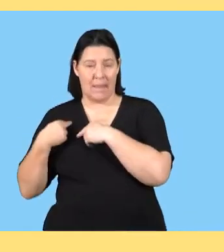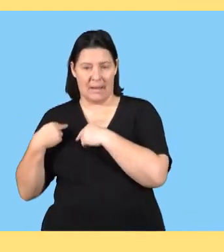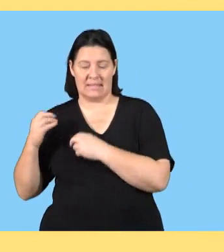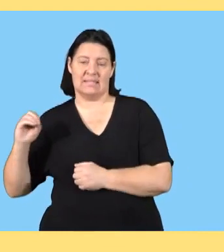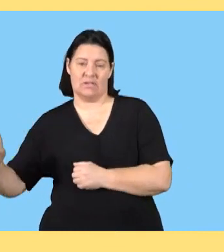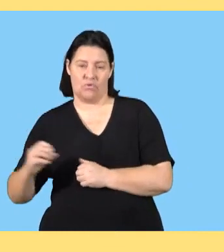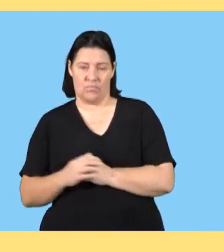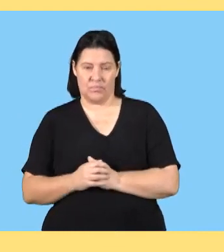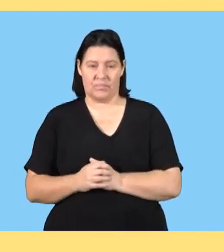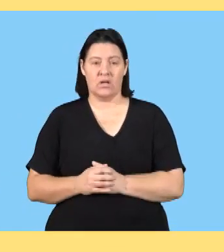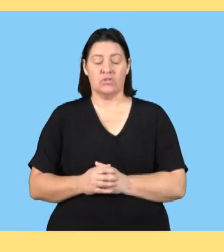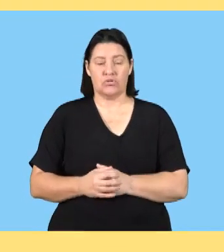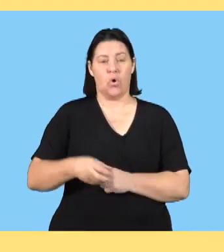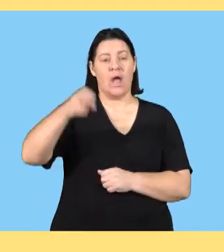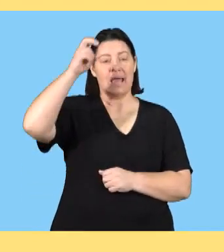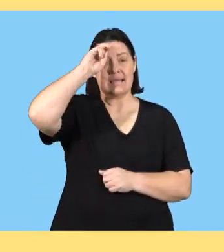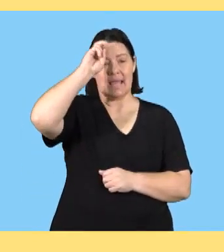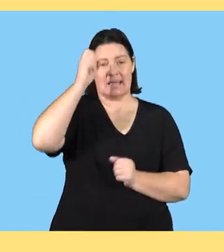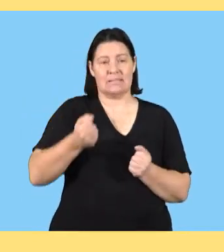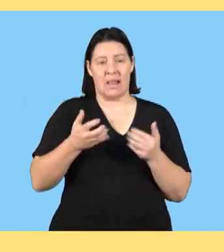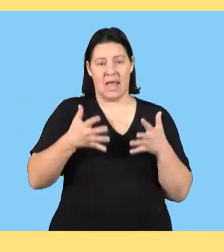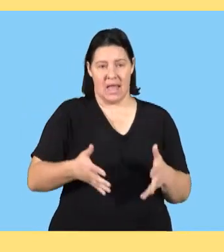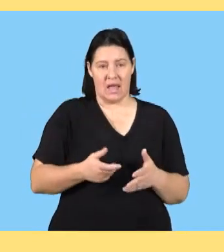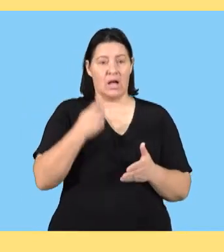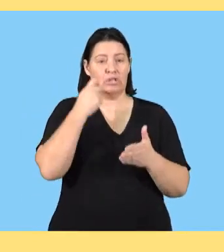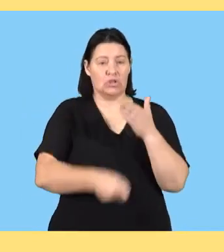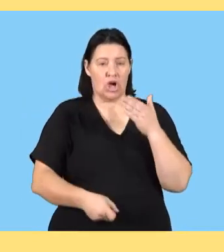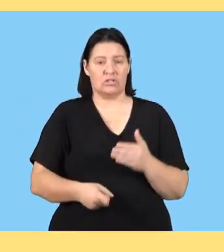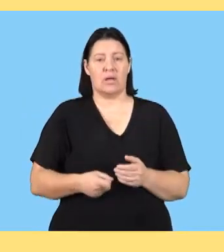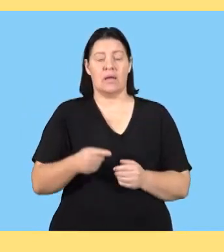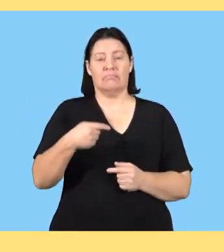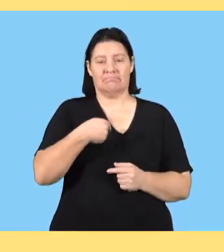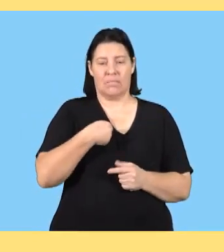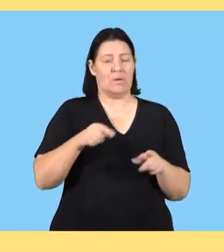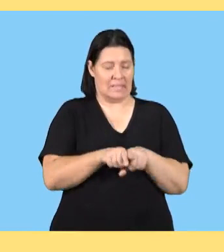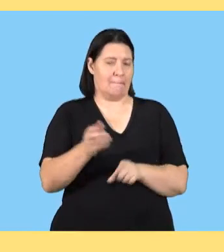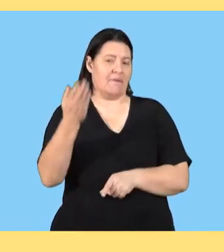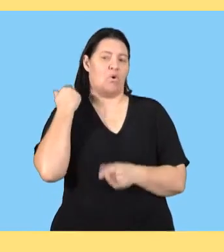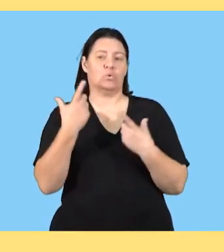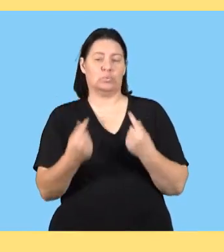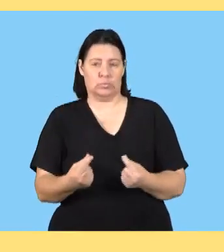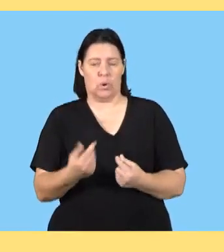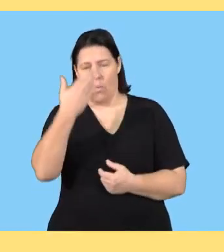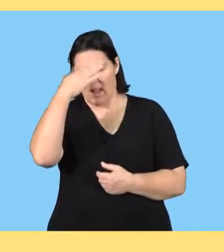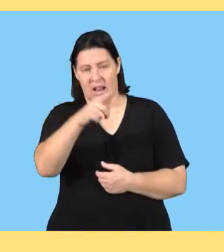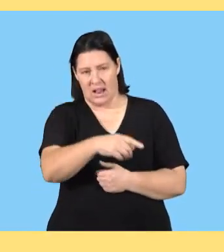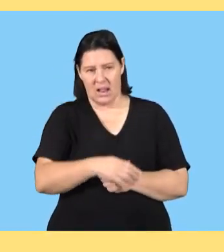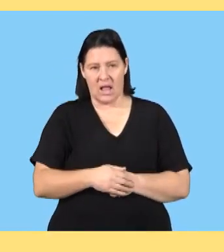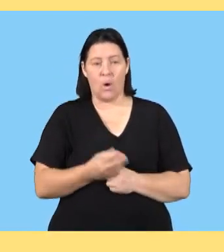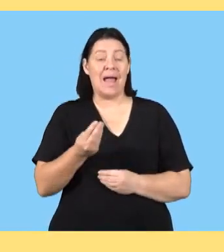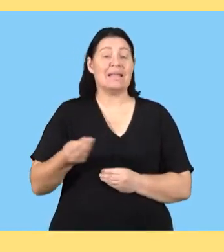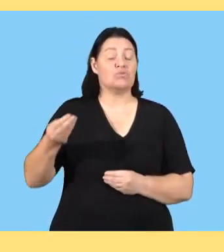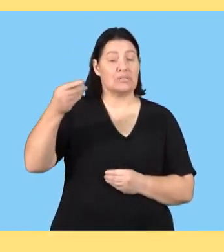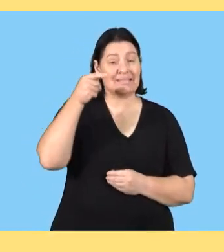one, King Suppliers, a creditor, charged Bismarck Traders with 10%. We did this one as well. We already know that